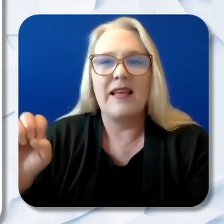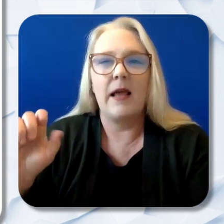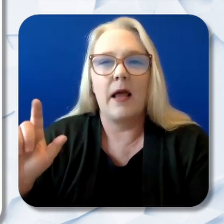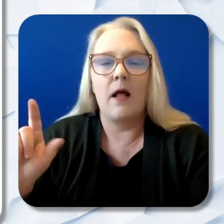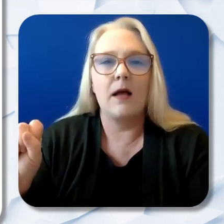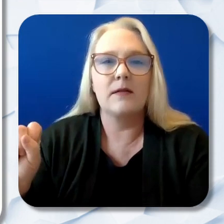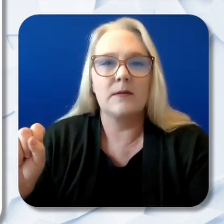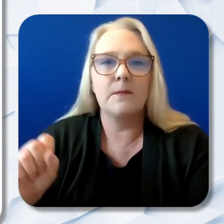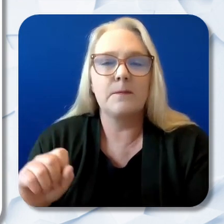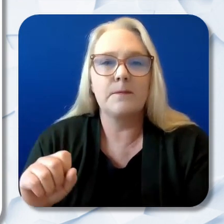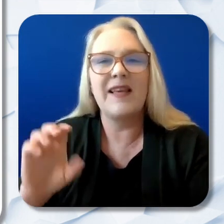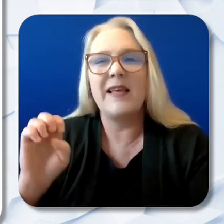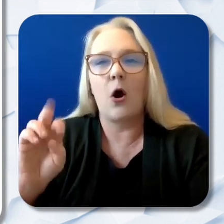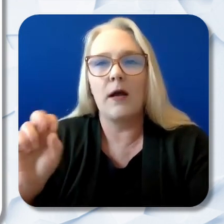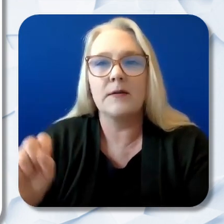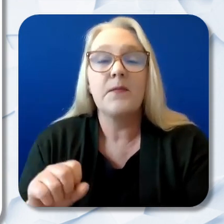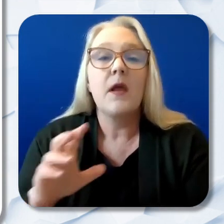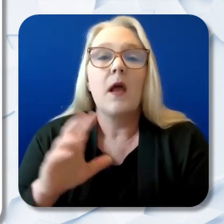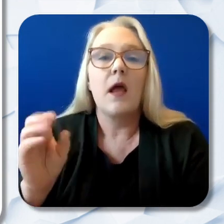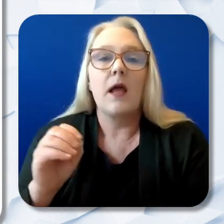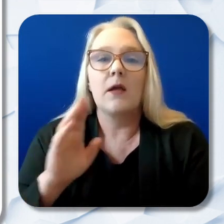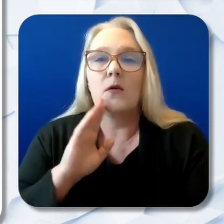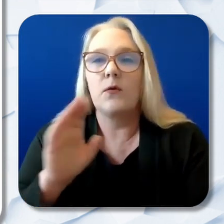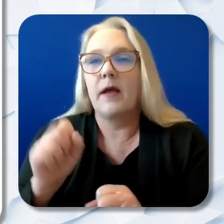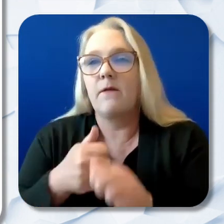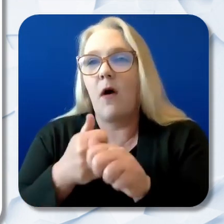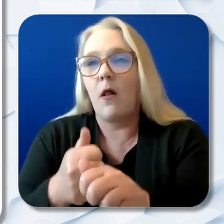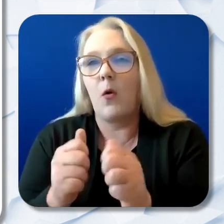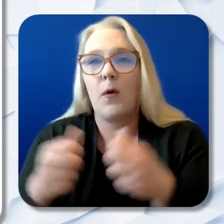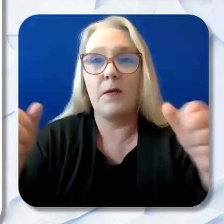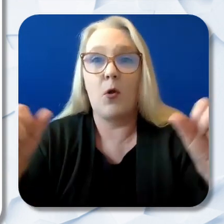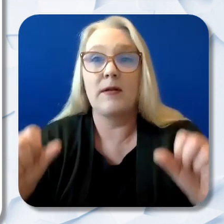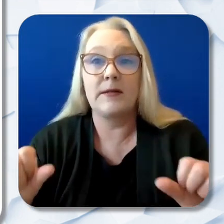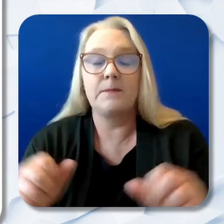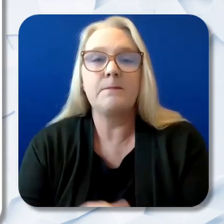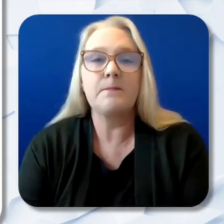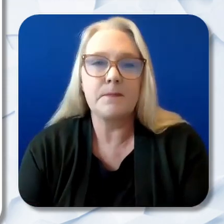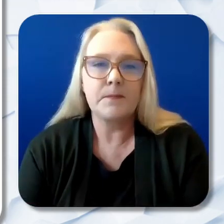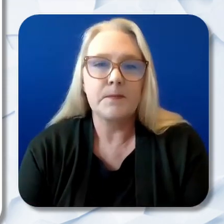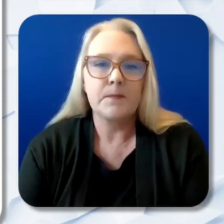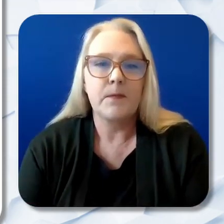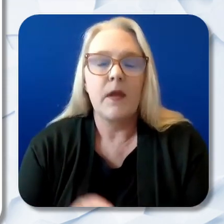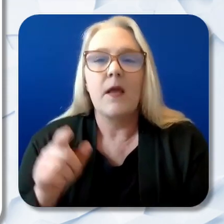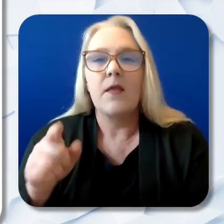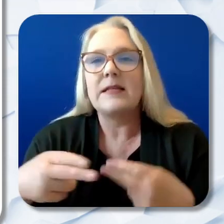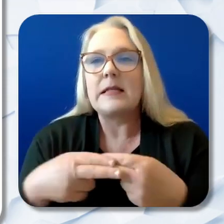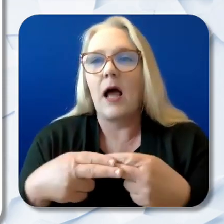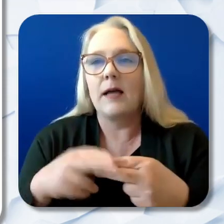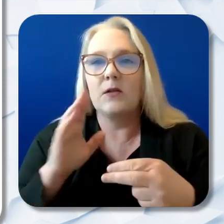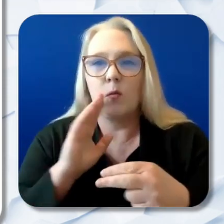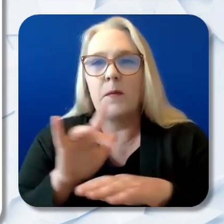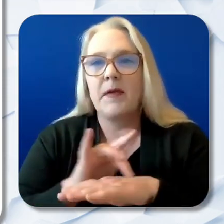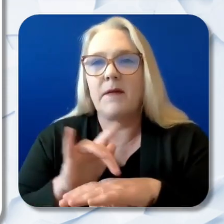the link to the Management Bulletin so you can follow along with us. As always, the slide deck will be made available